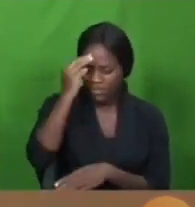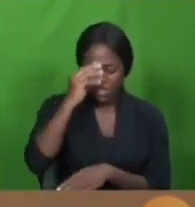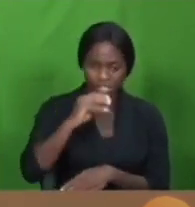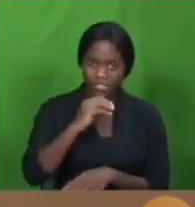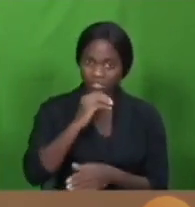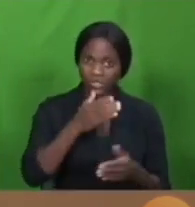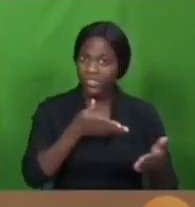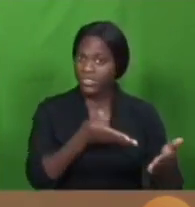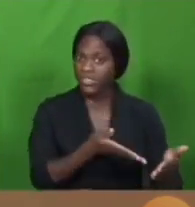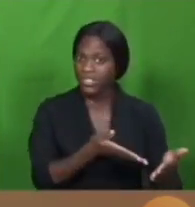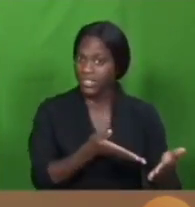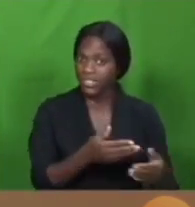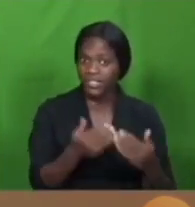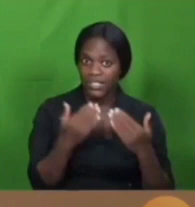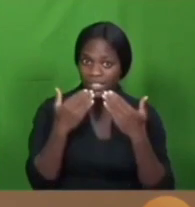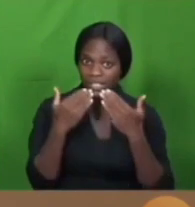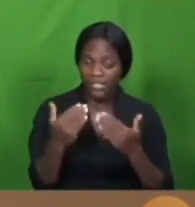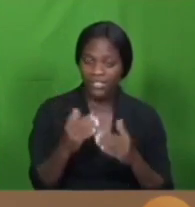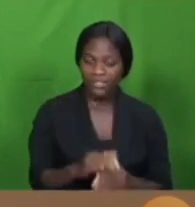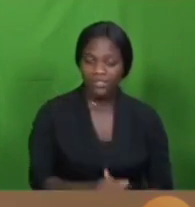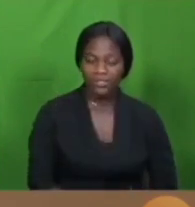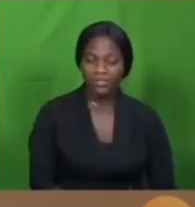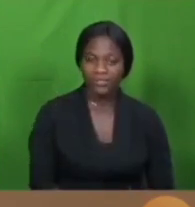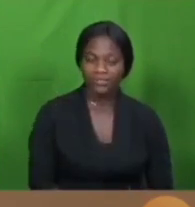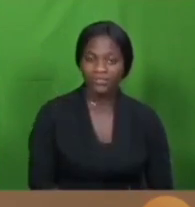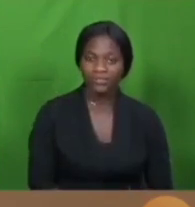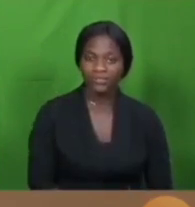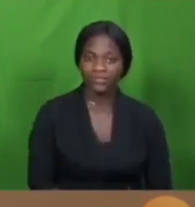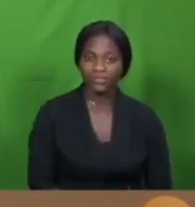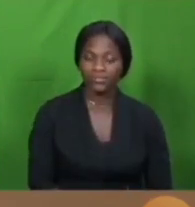missing. Thank you, Right Honourable Speaker.